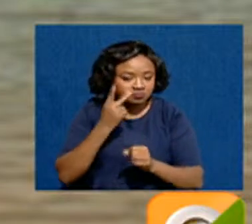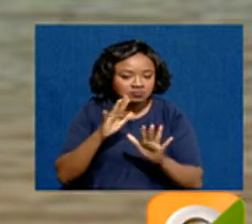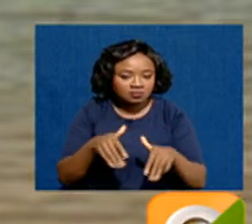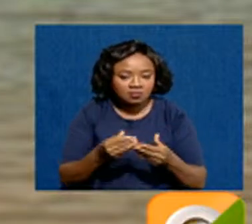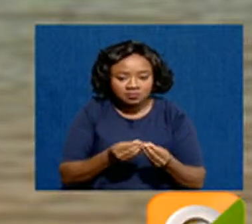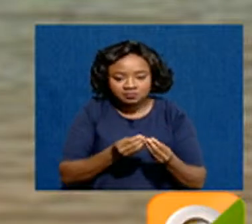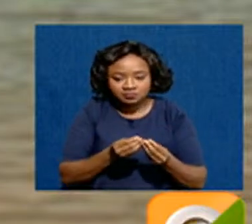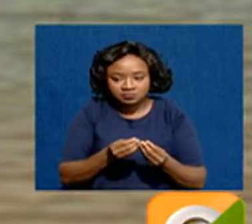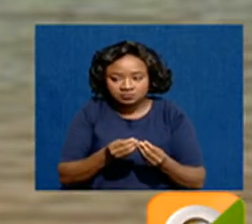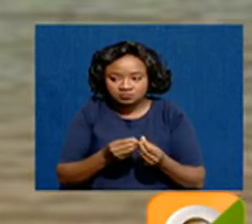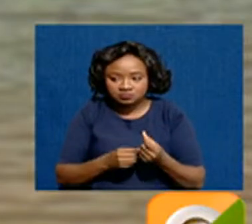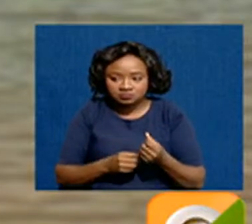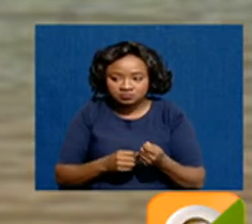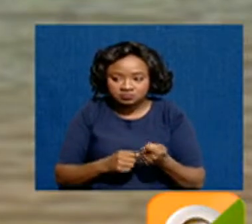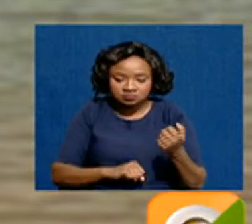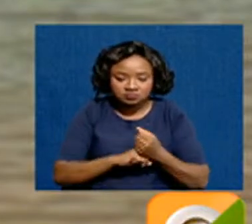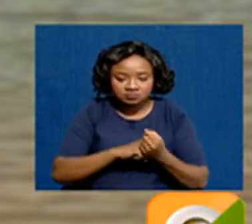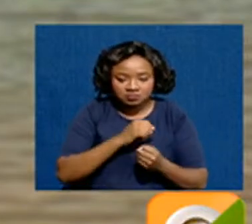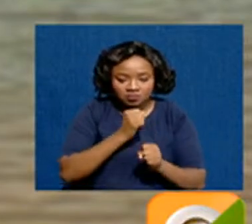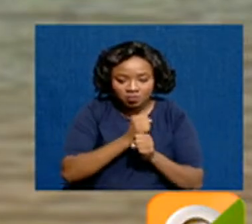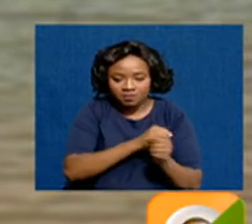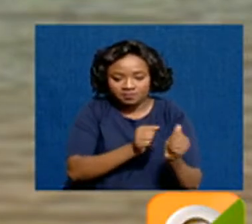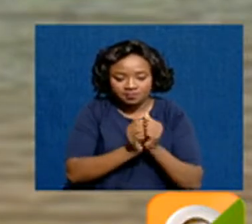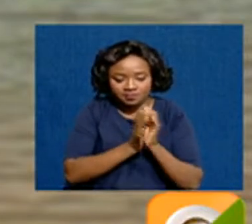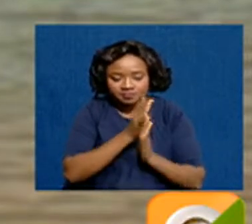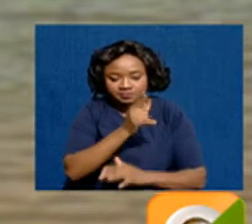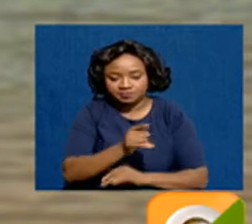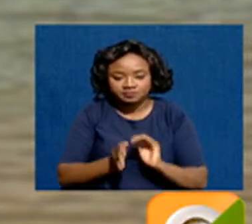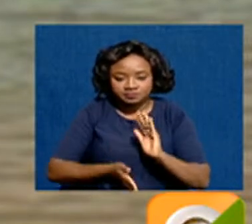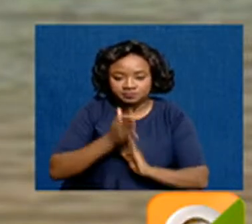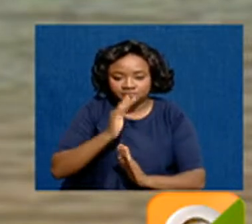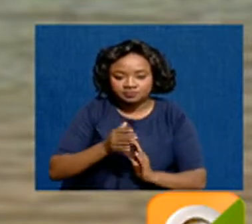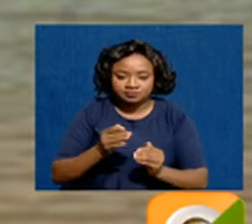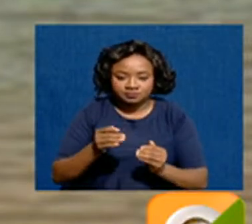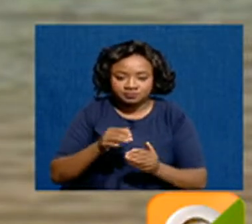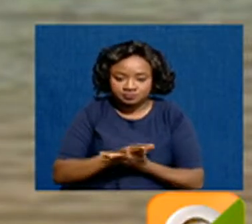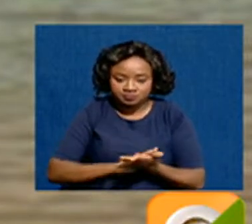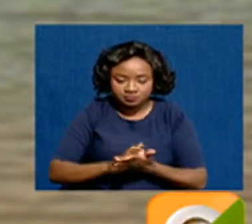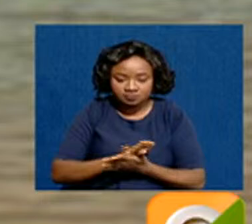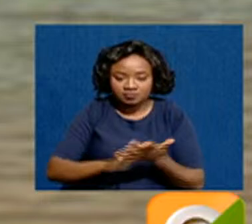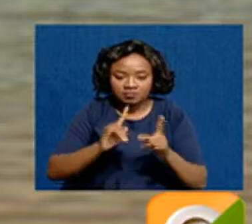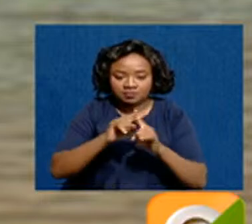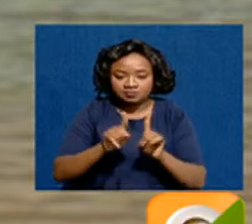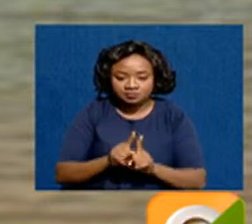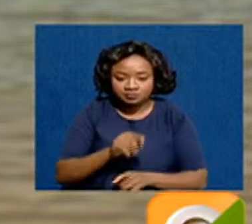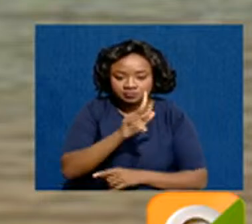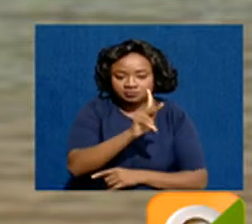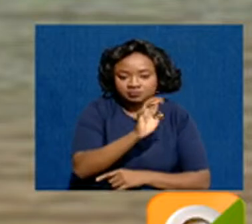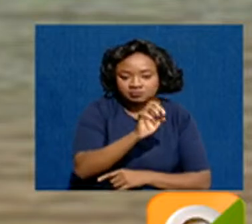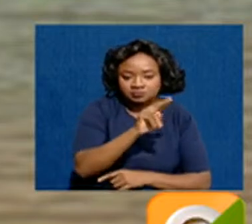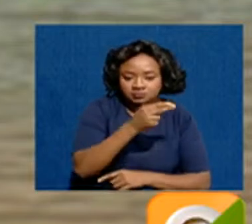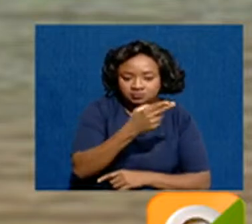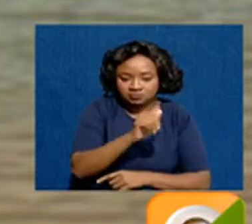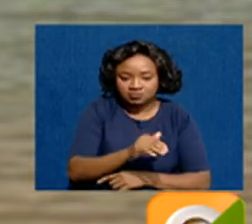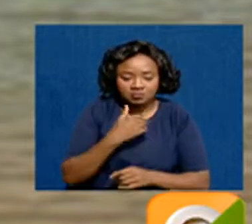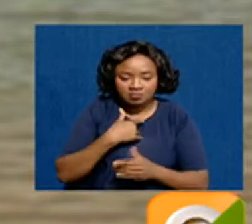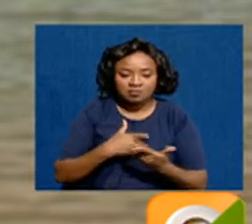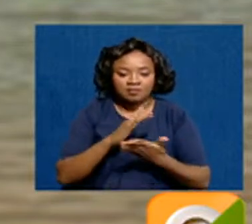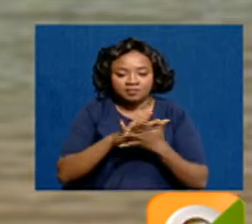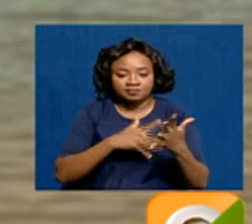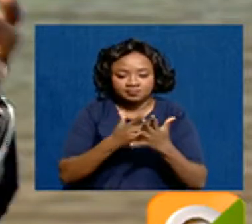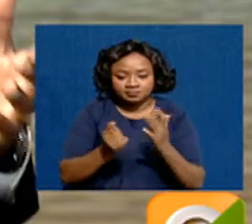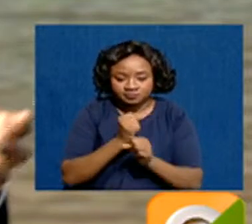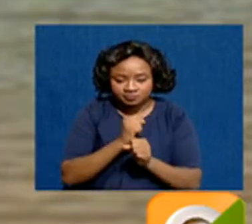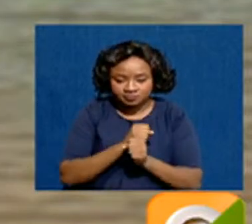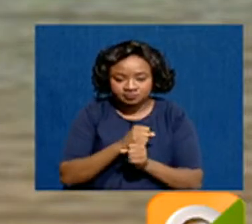them on an emergency basis because of what has happened. And because Ken has existing framework contracts, it's very easy to work with these